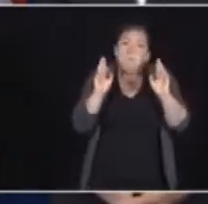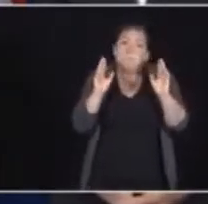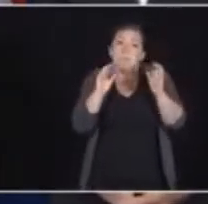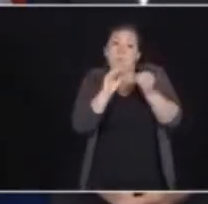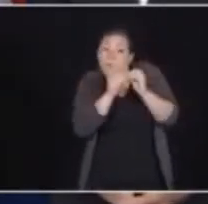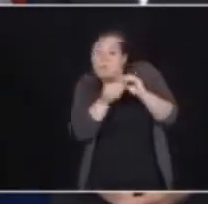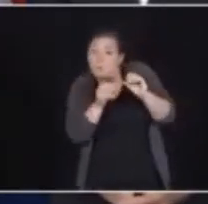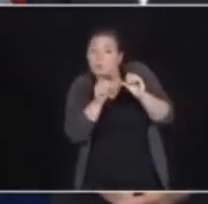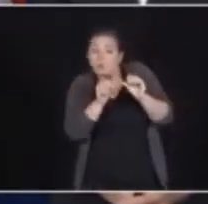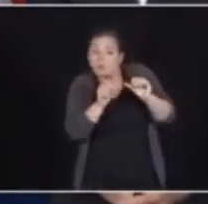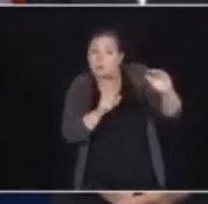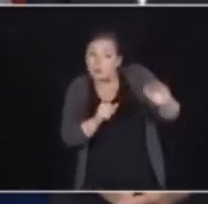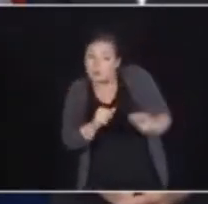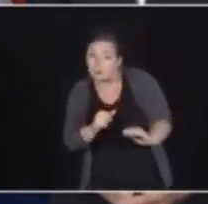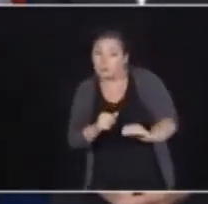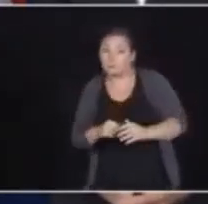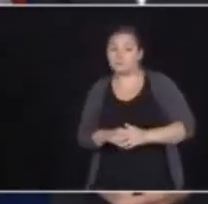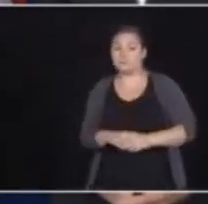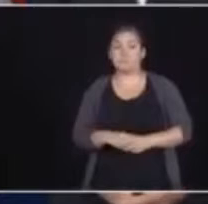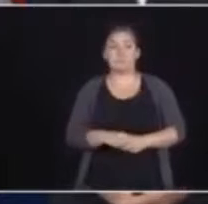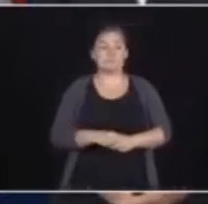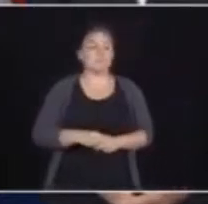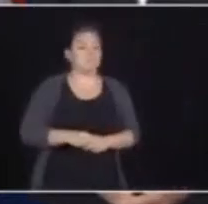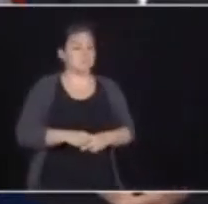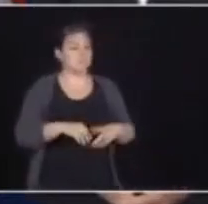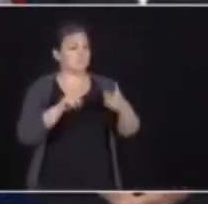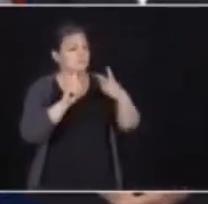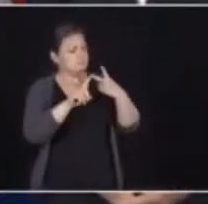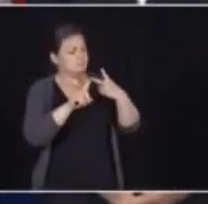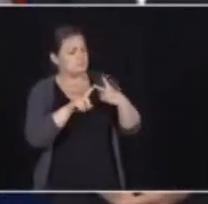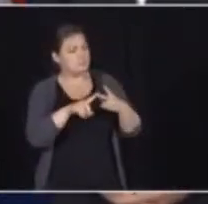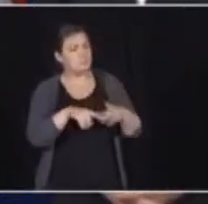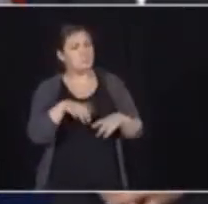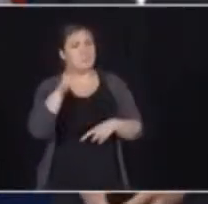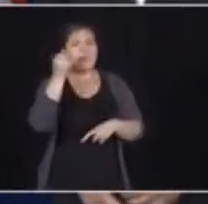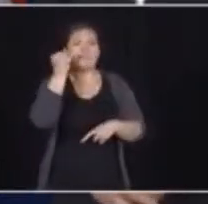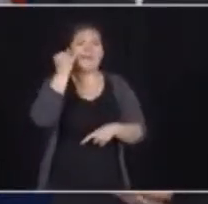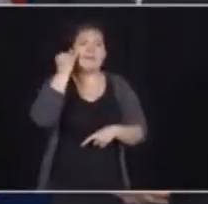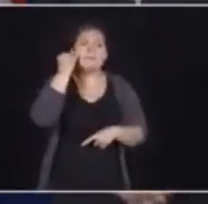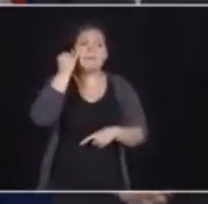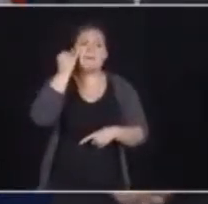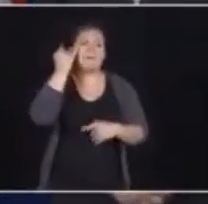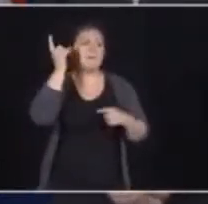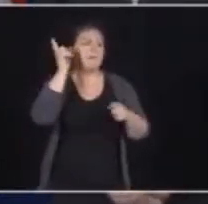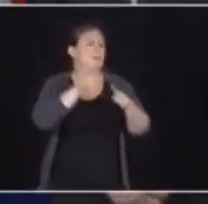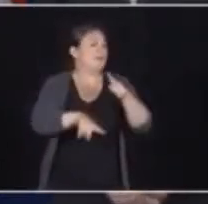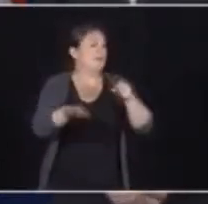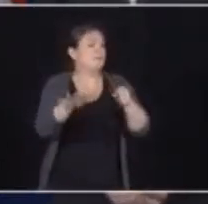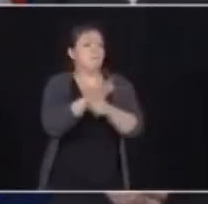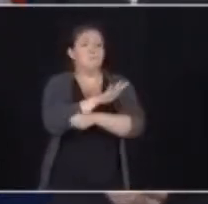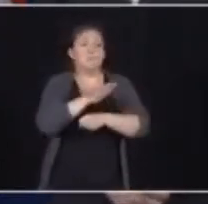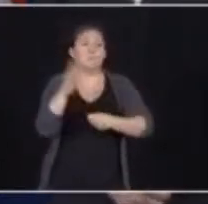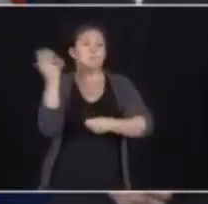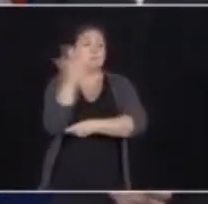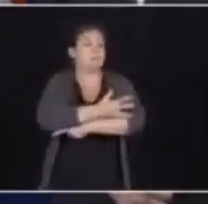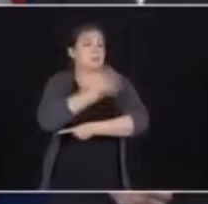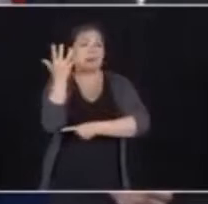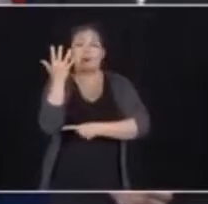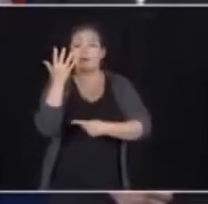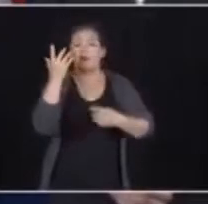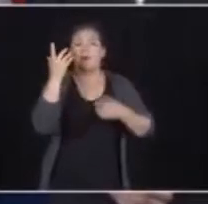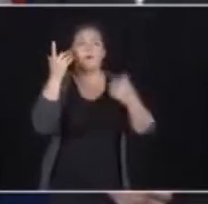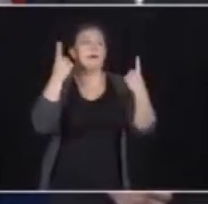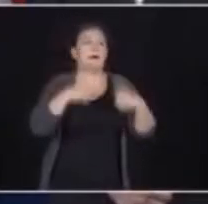But thank you. In the case, Premier, though, that you can't go to that full day class, you have to go to if certain boards have to go